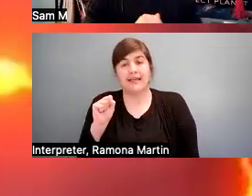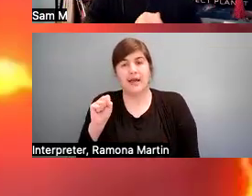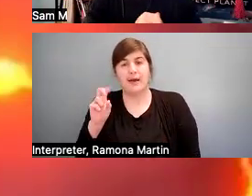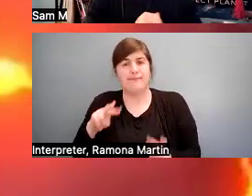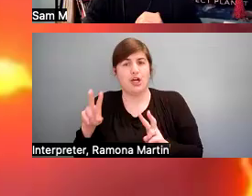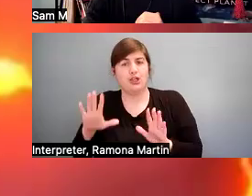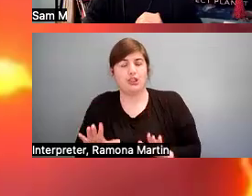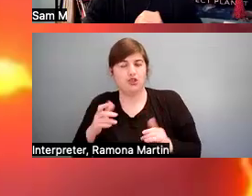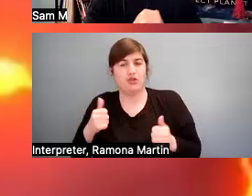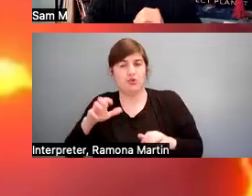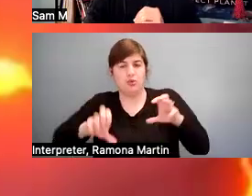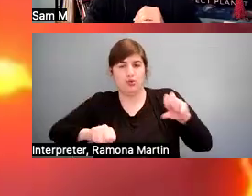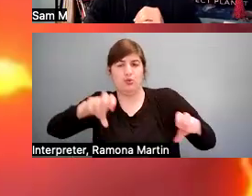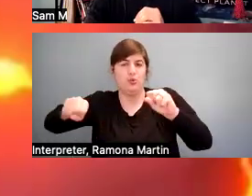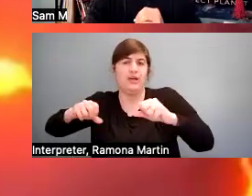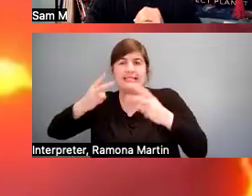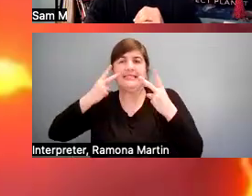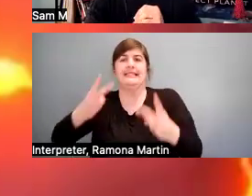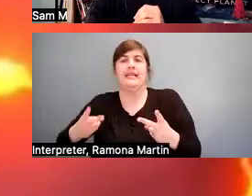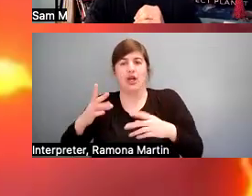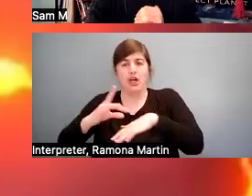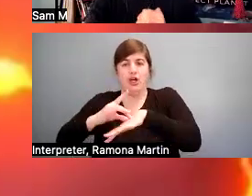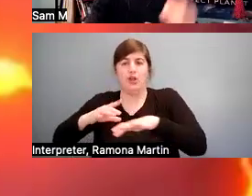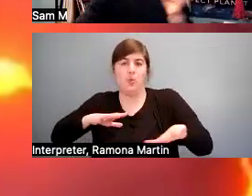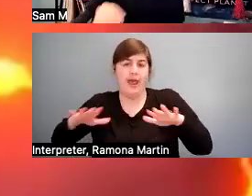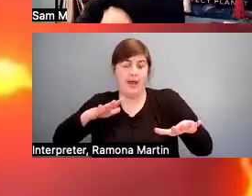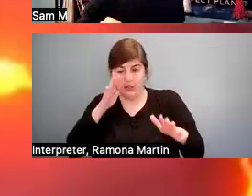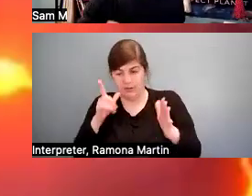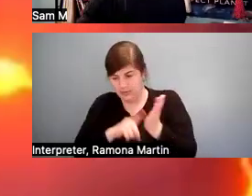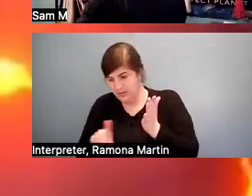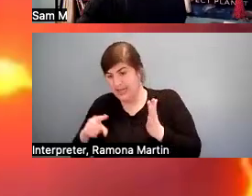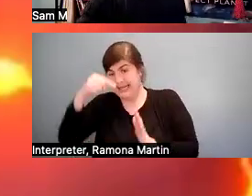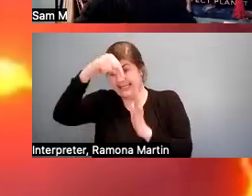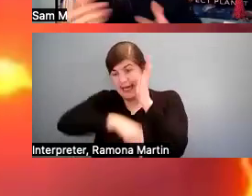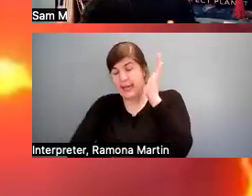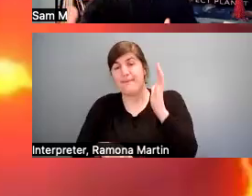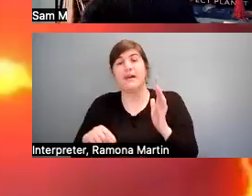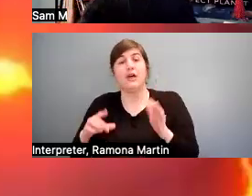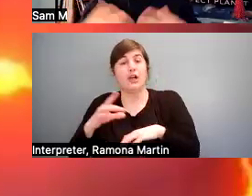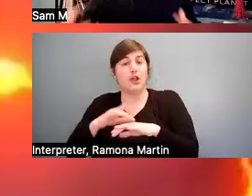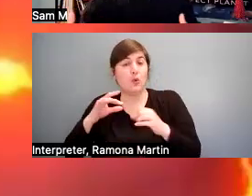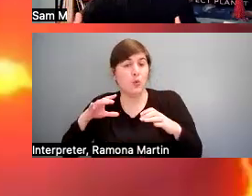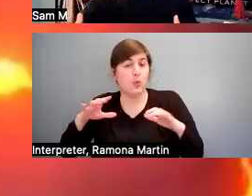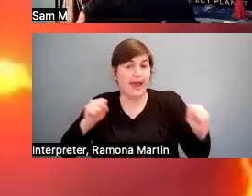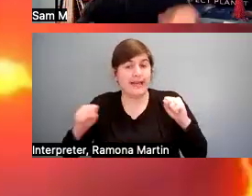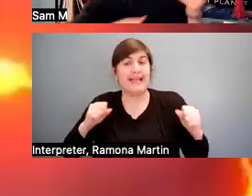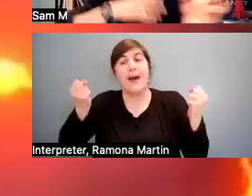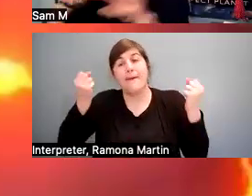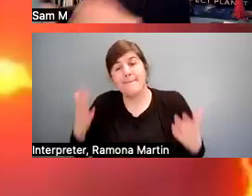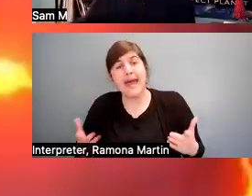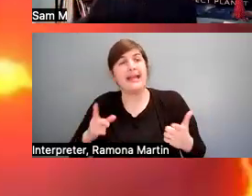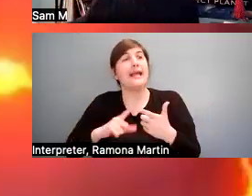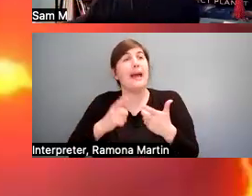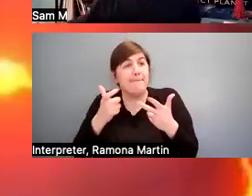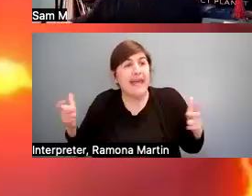earthquakes that might happen. So those seismometers will see how deep the earthquakes are, how many there are, how big they are, and they'll